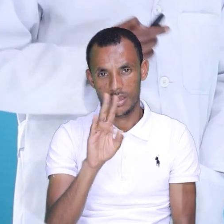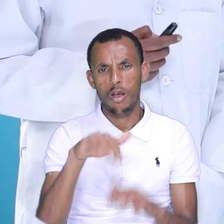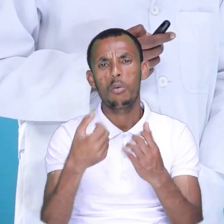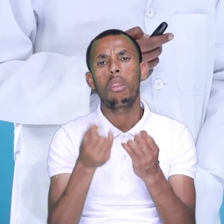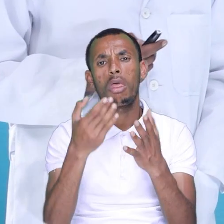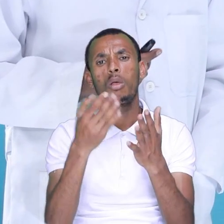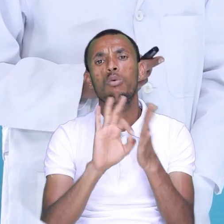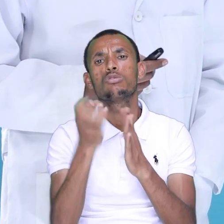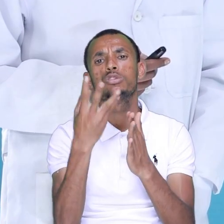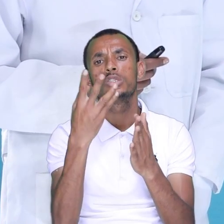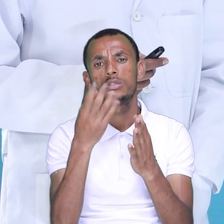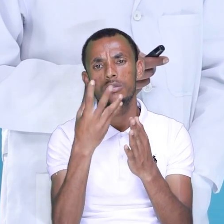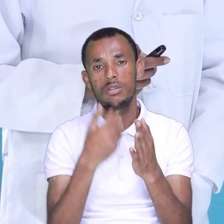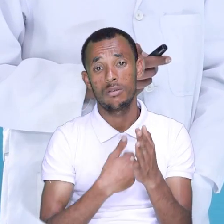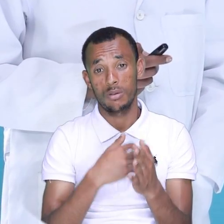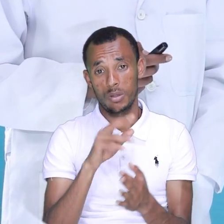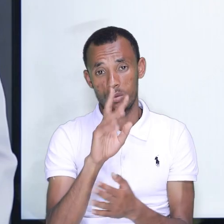many digit numbers are these?